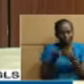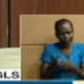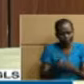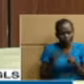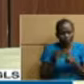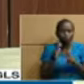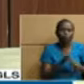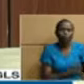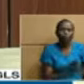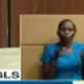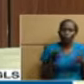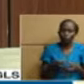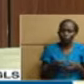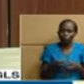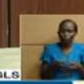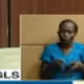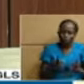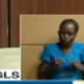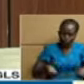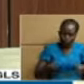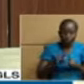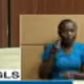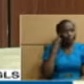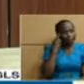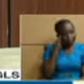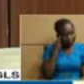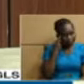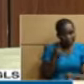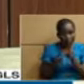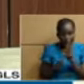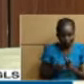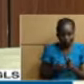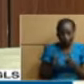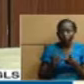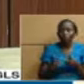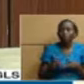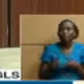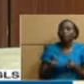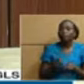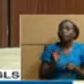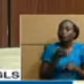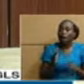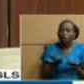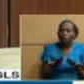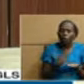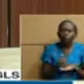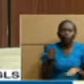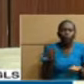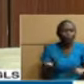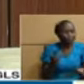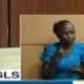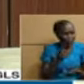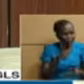vulnerable groups? It's just the way we think about, and two, it's not so much about income poor, because people